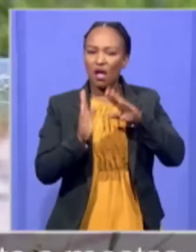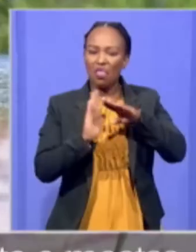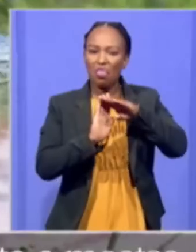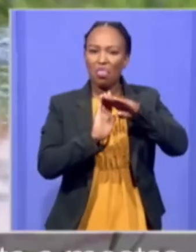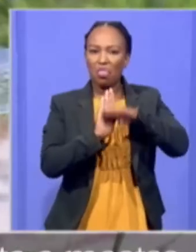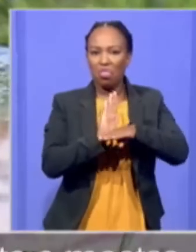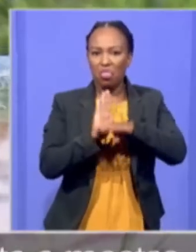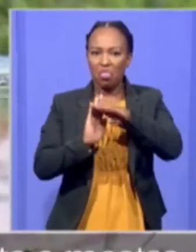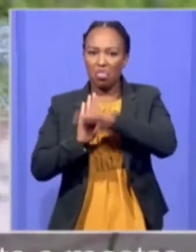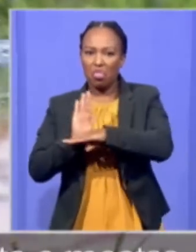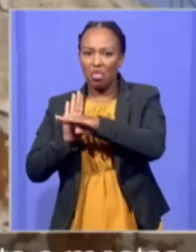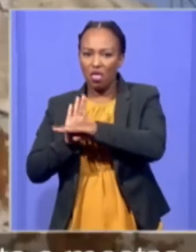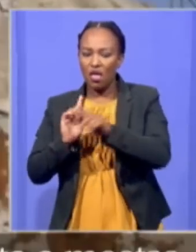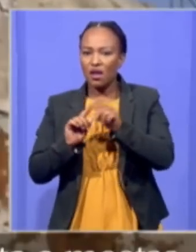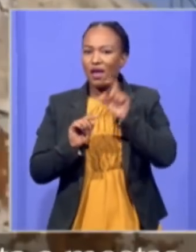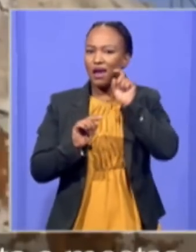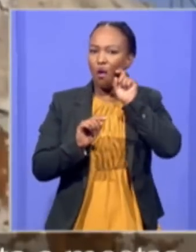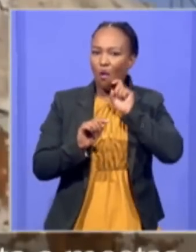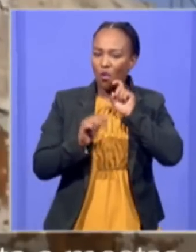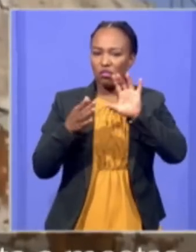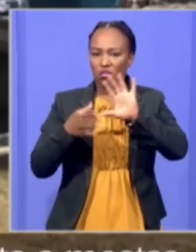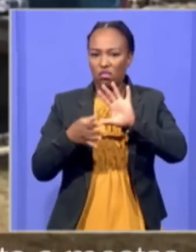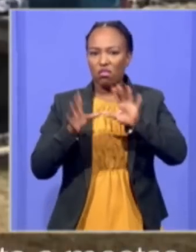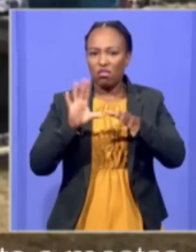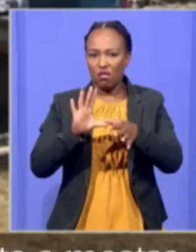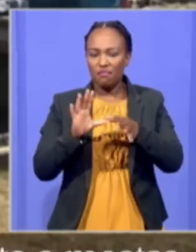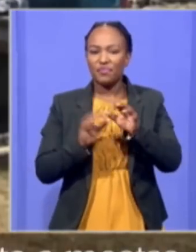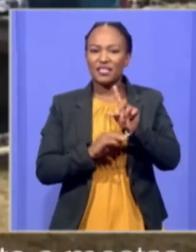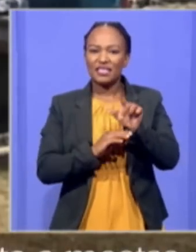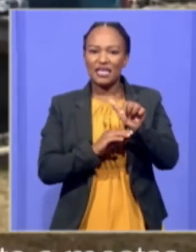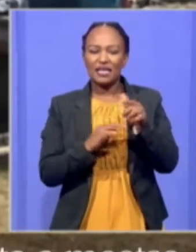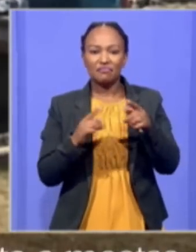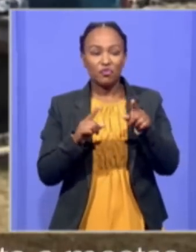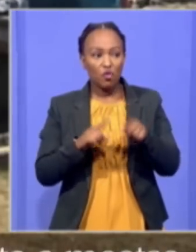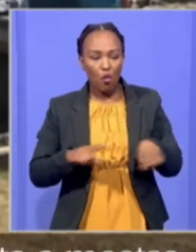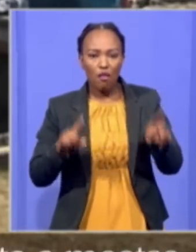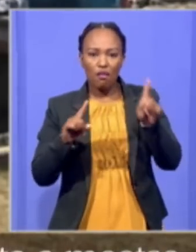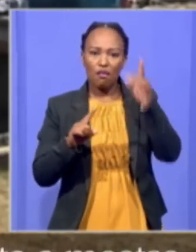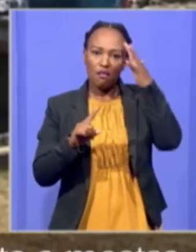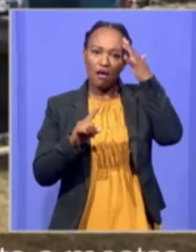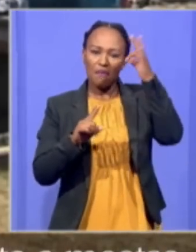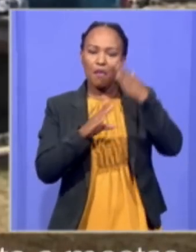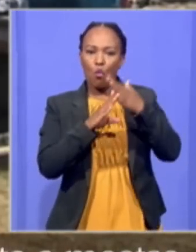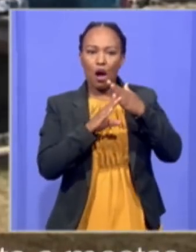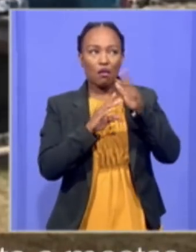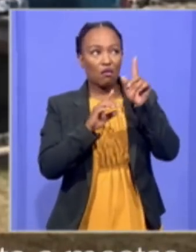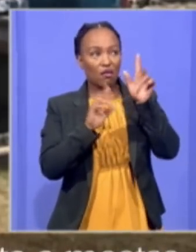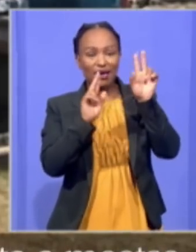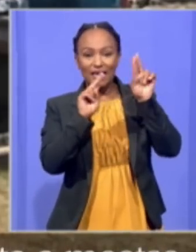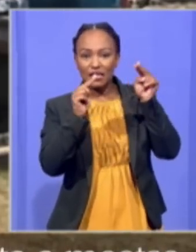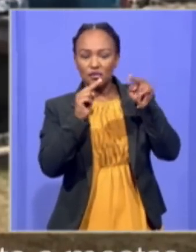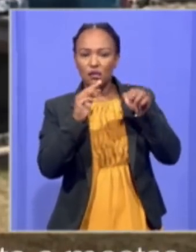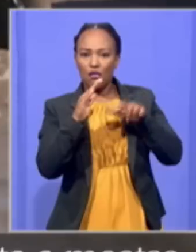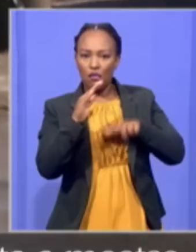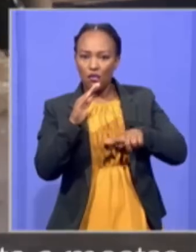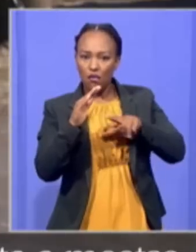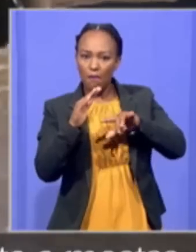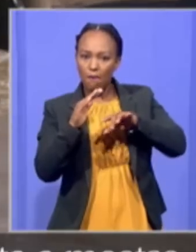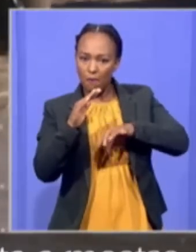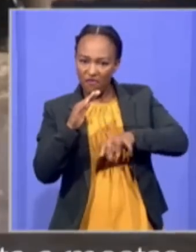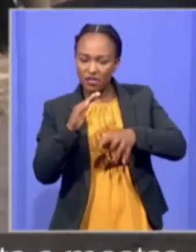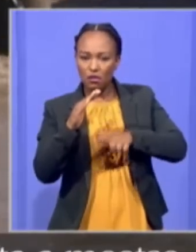a tšofalago a metsi. DA e ipileditše go mahlakore ka moka a mmušo go šoma mmogo go rarolla pharela ya metsi ka